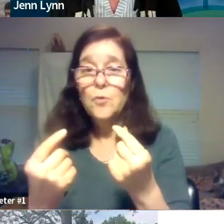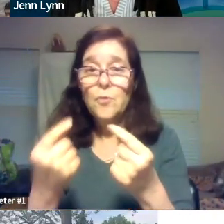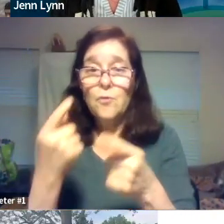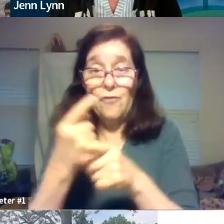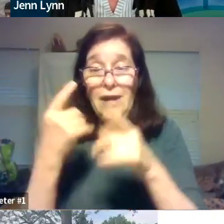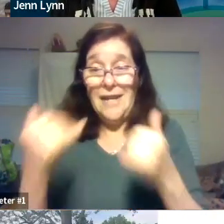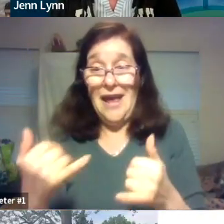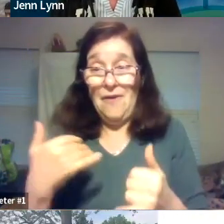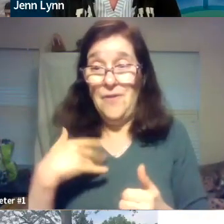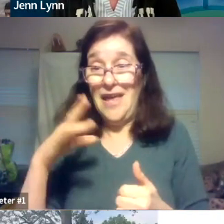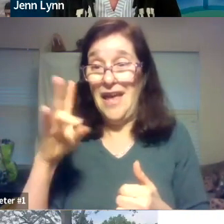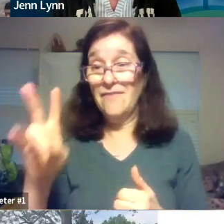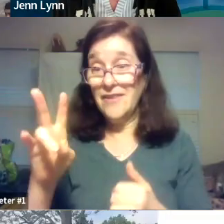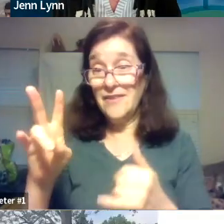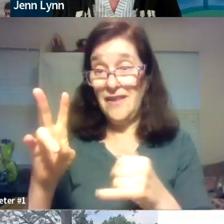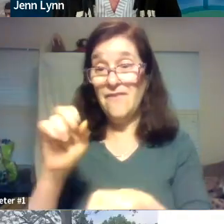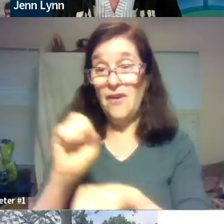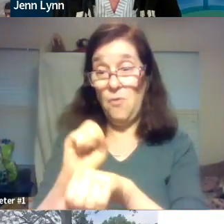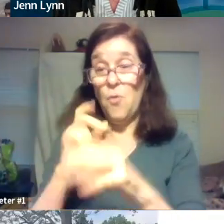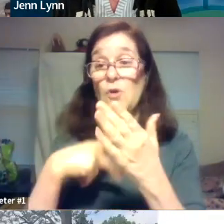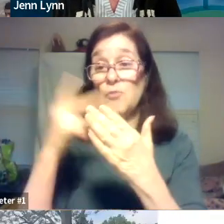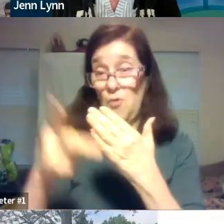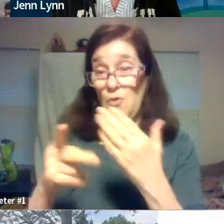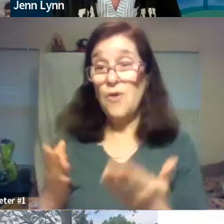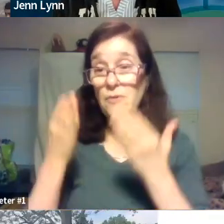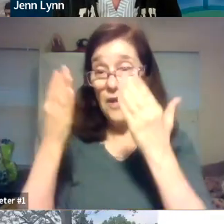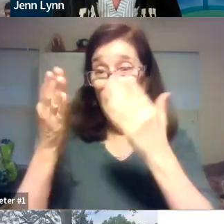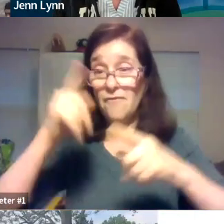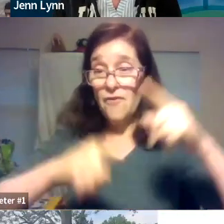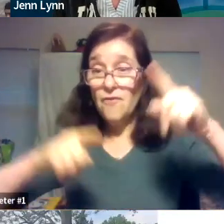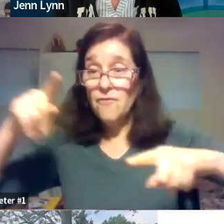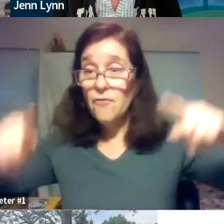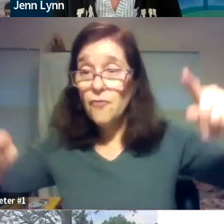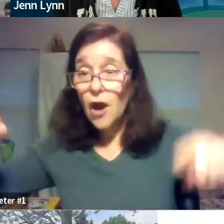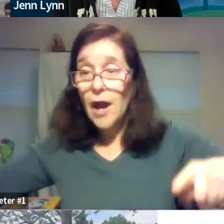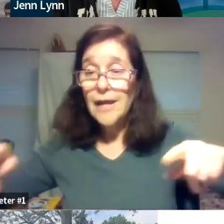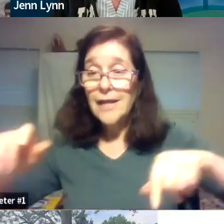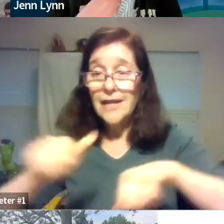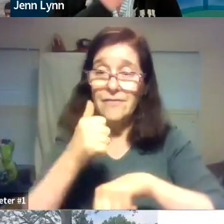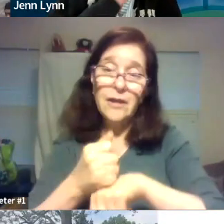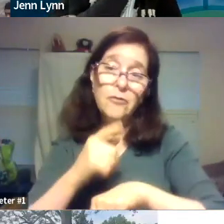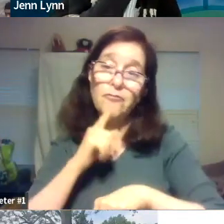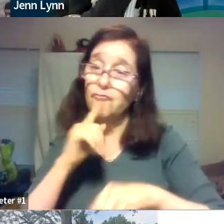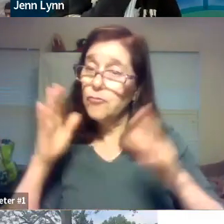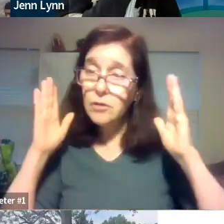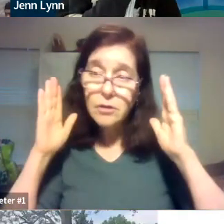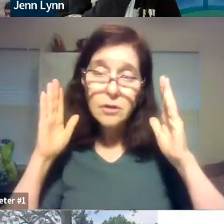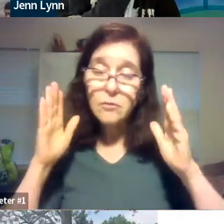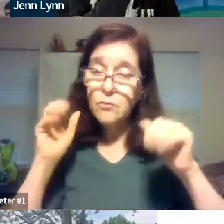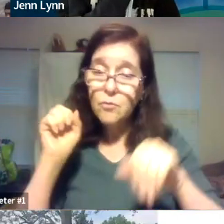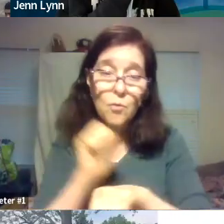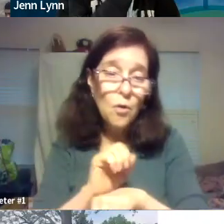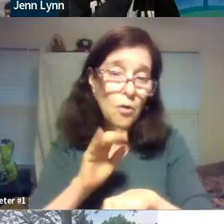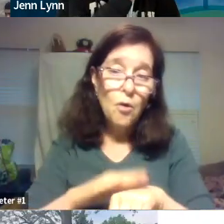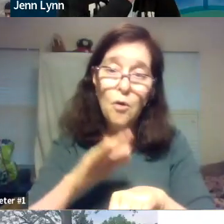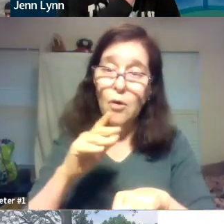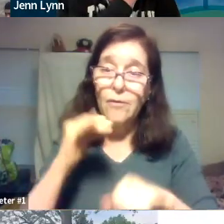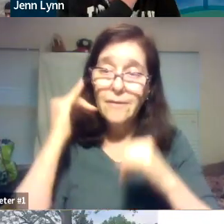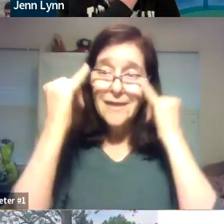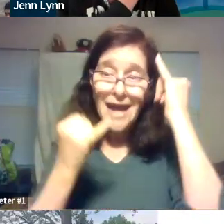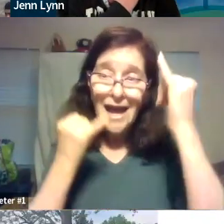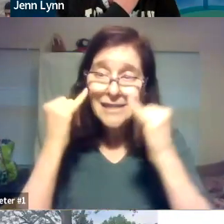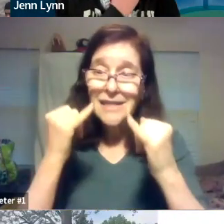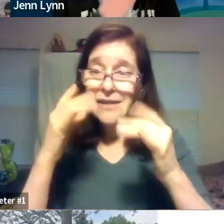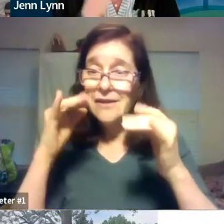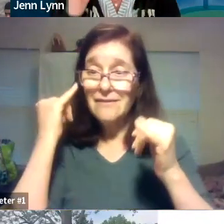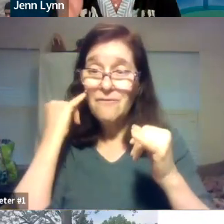we currently have 7 works programs being offered in a variety of settings. We really work on, if one person, the idea behind this